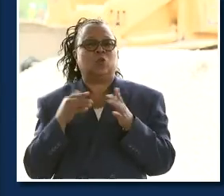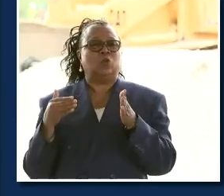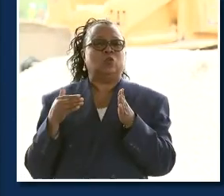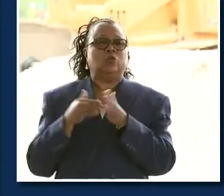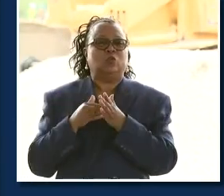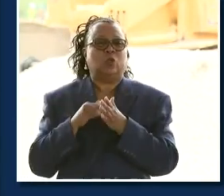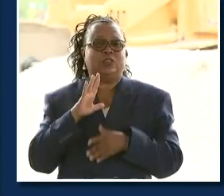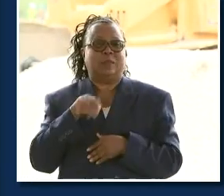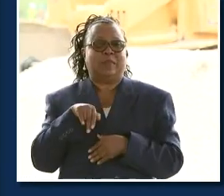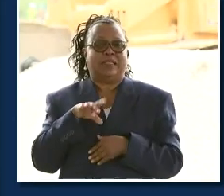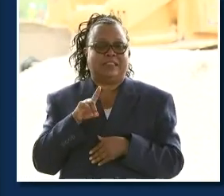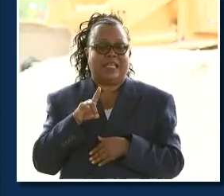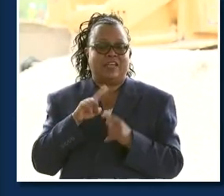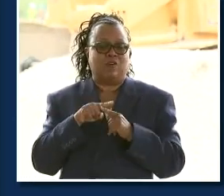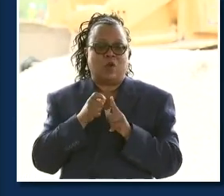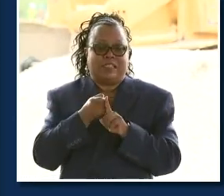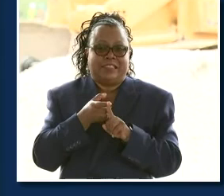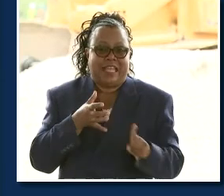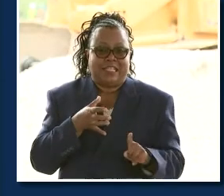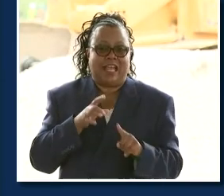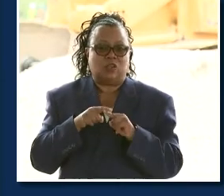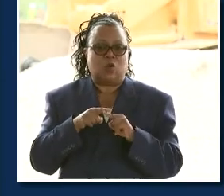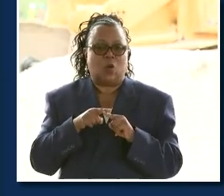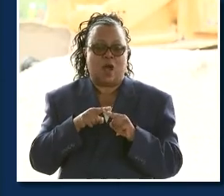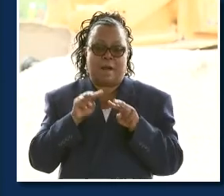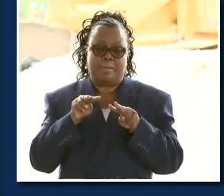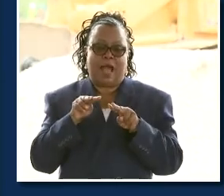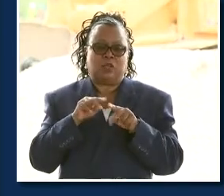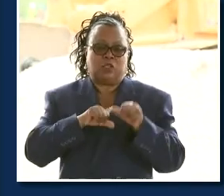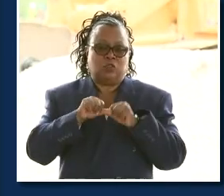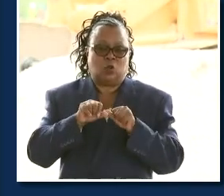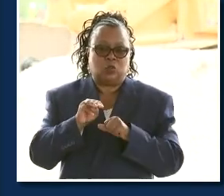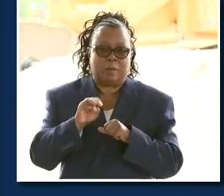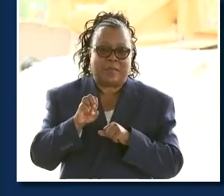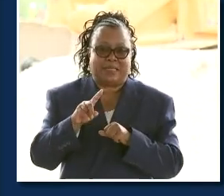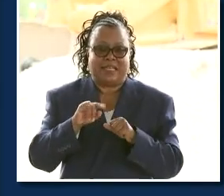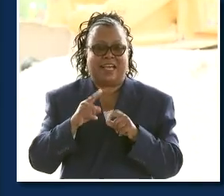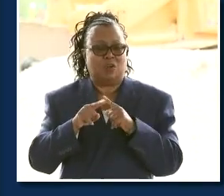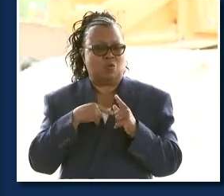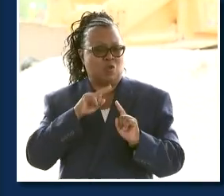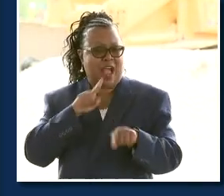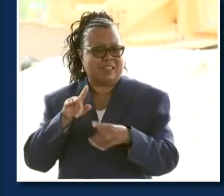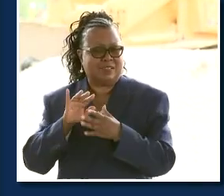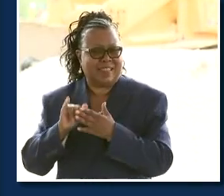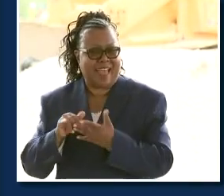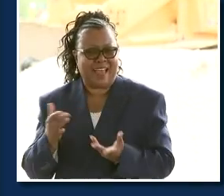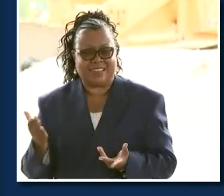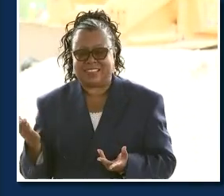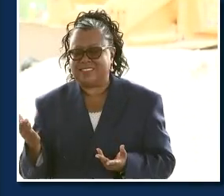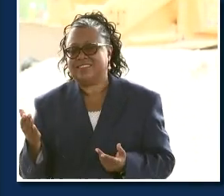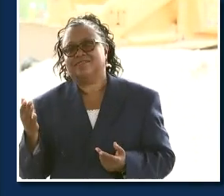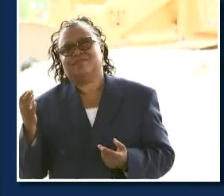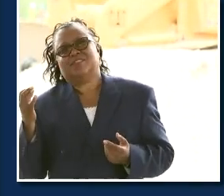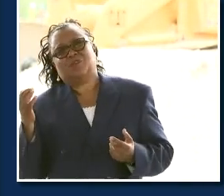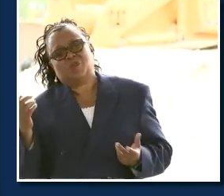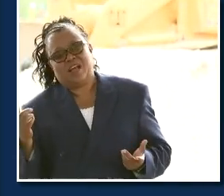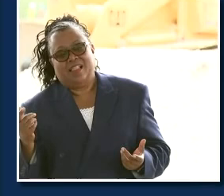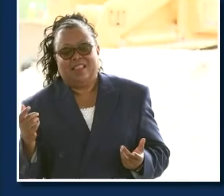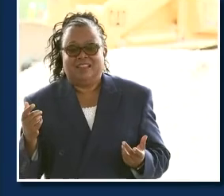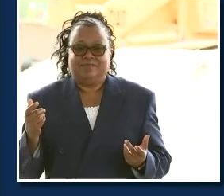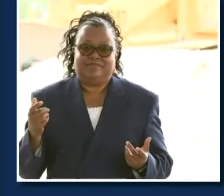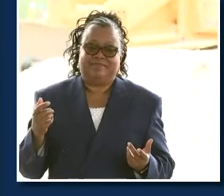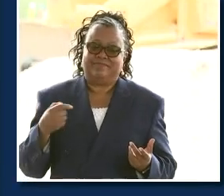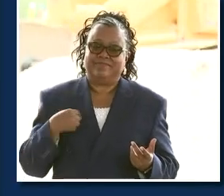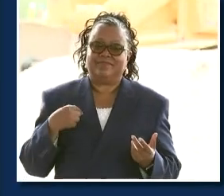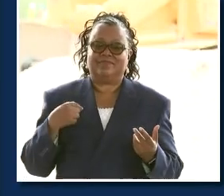sue CPD for details on monitoring social media. Your reaction to that? Well,